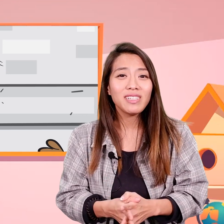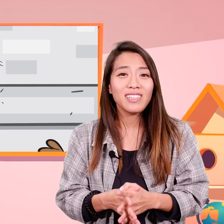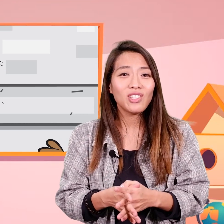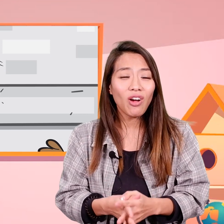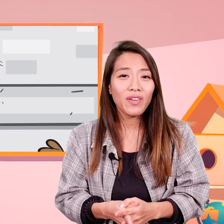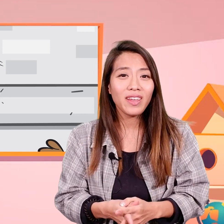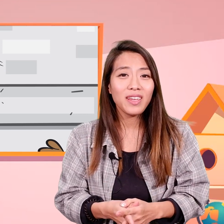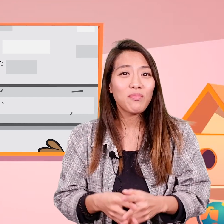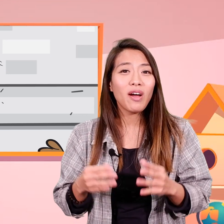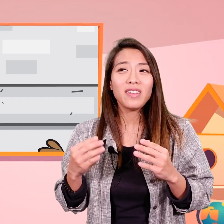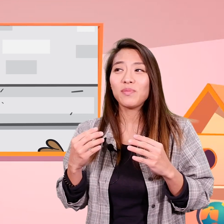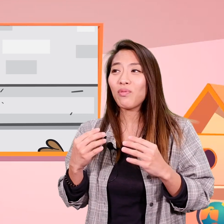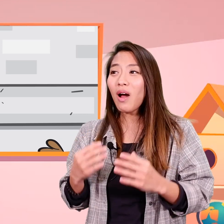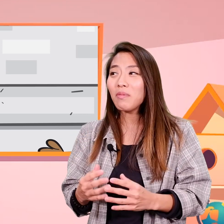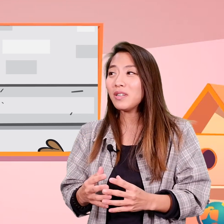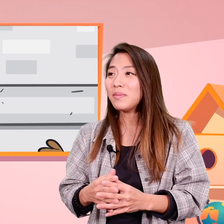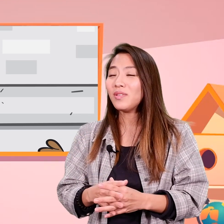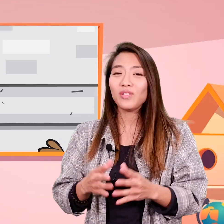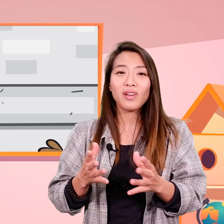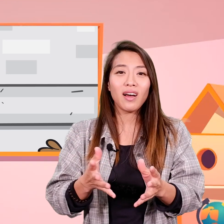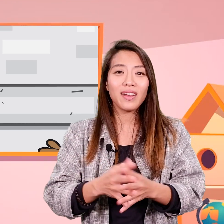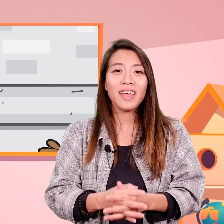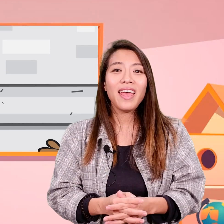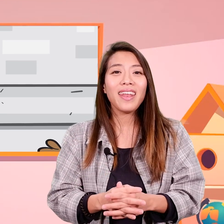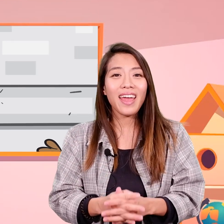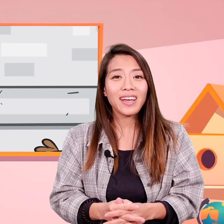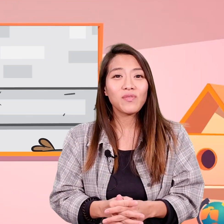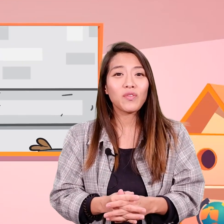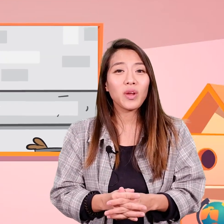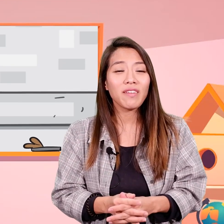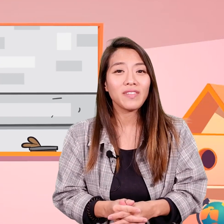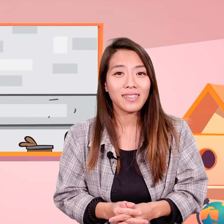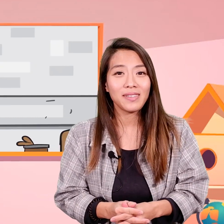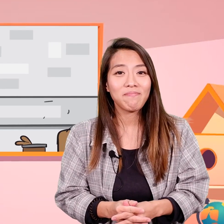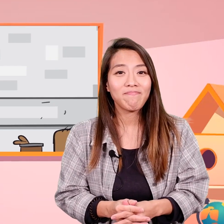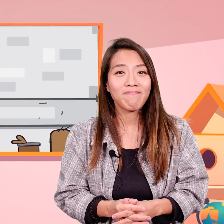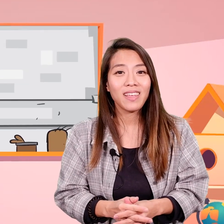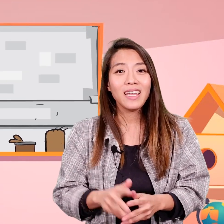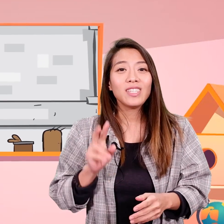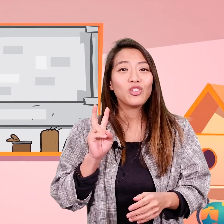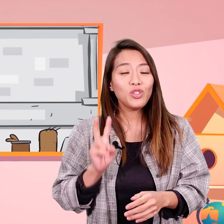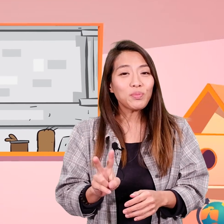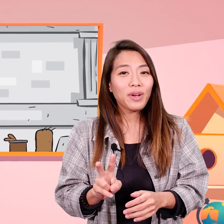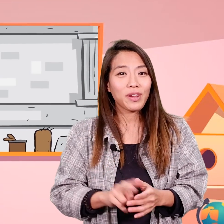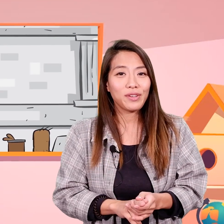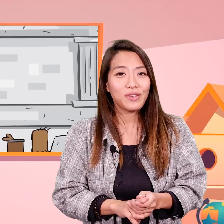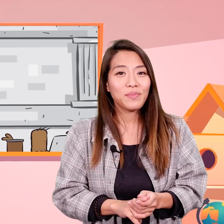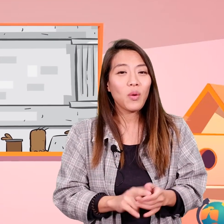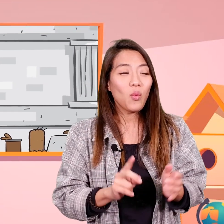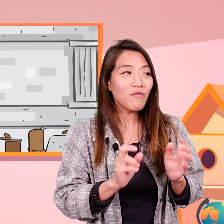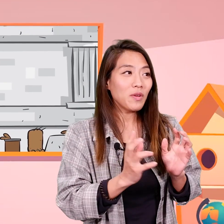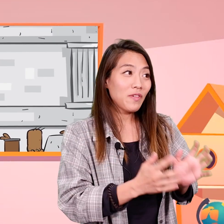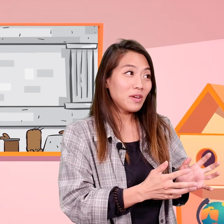was really sorry. He brought his problems to God and asked for forgiveness. The two